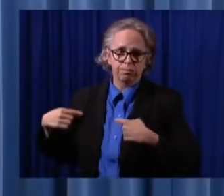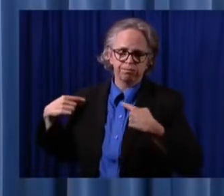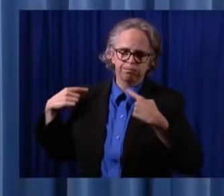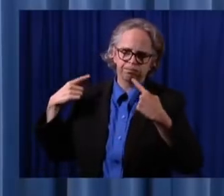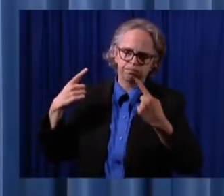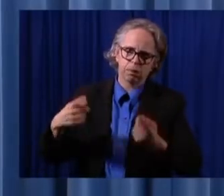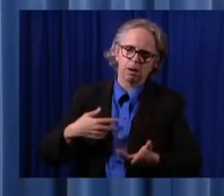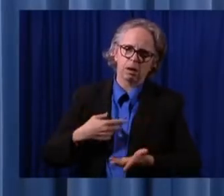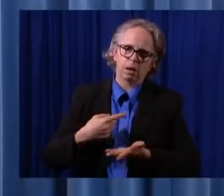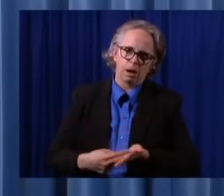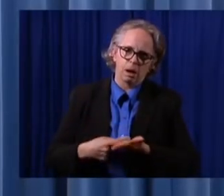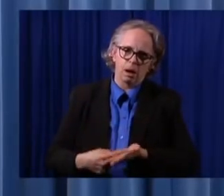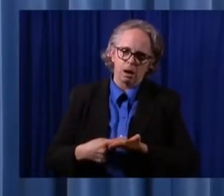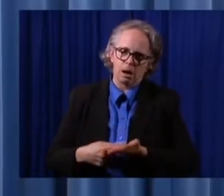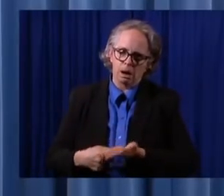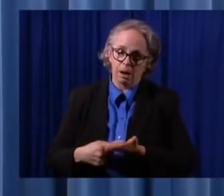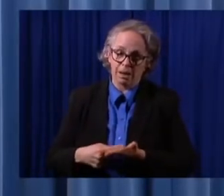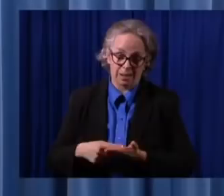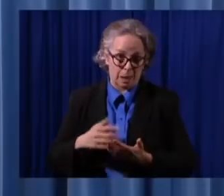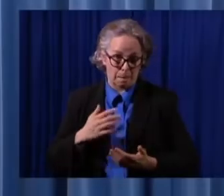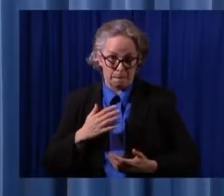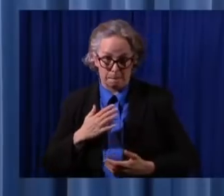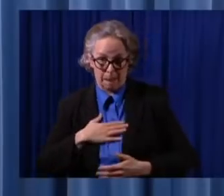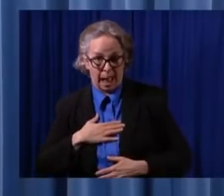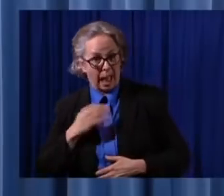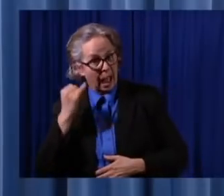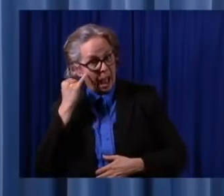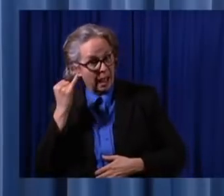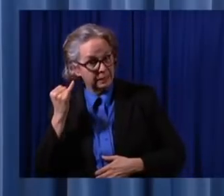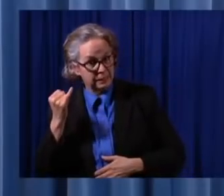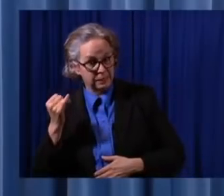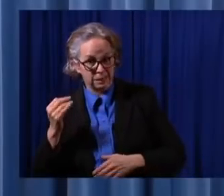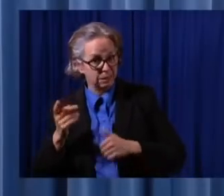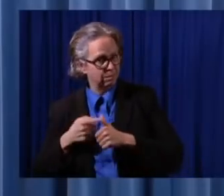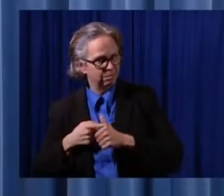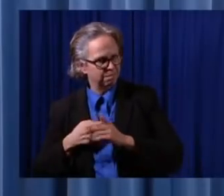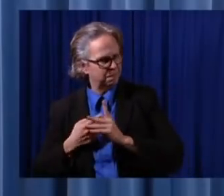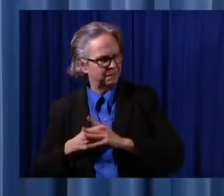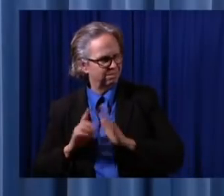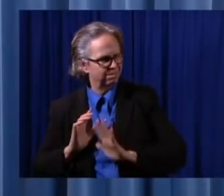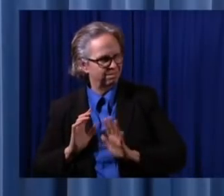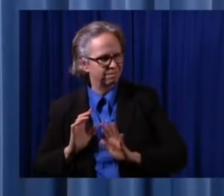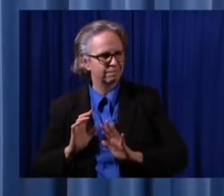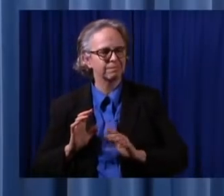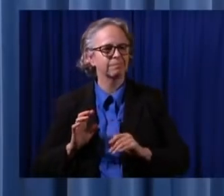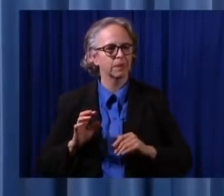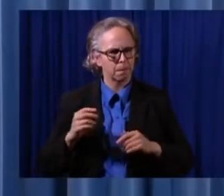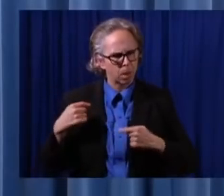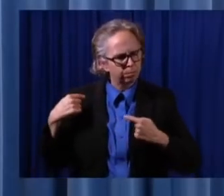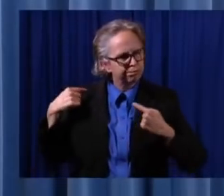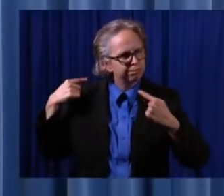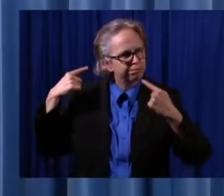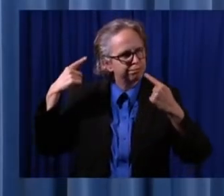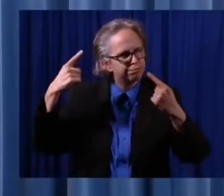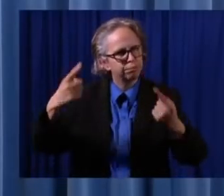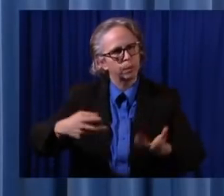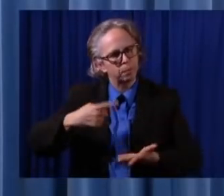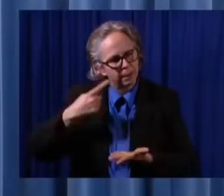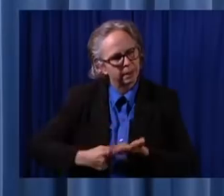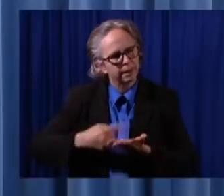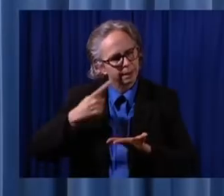any originality for most of those things, but we wanted to work them